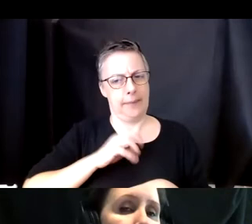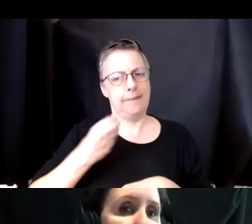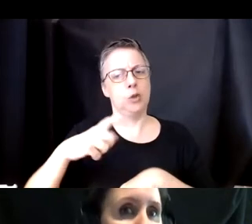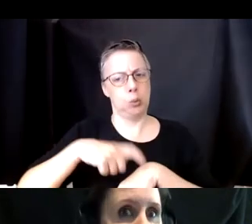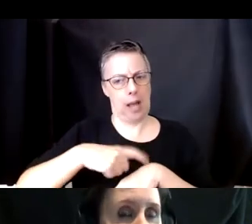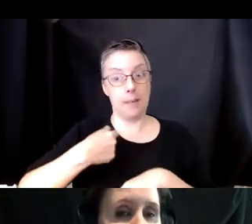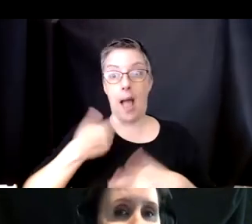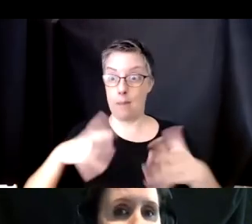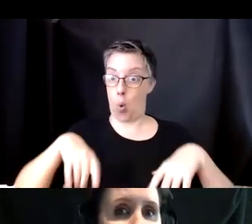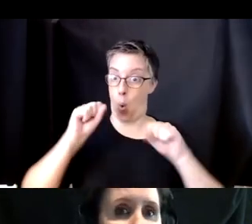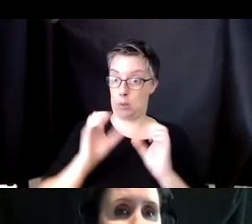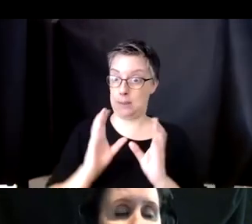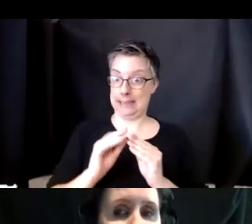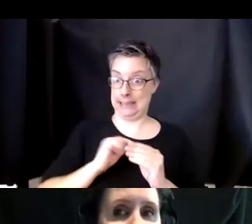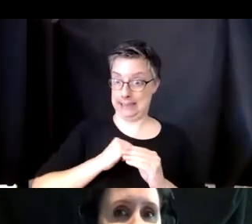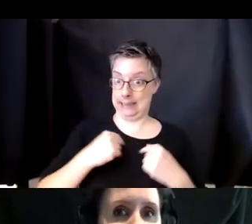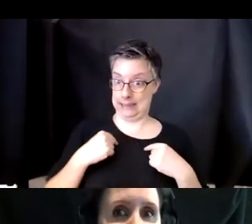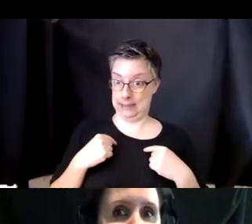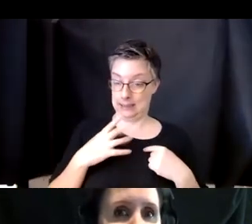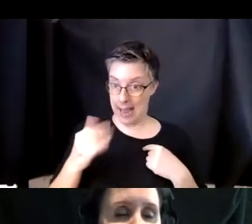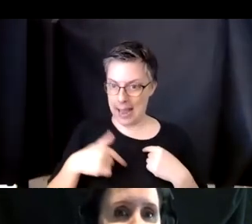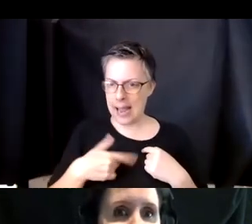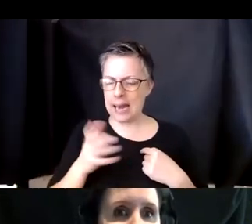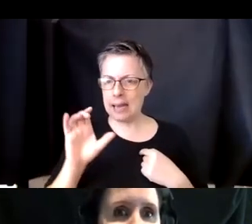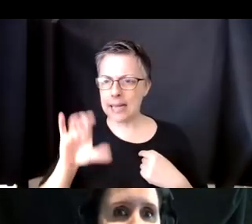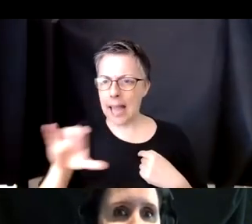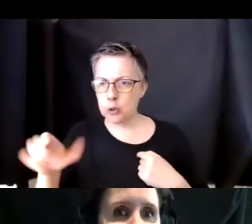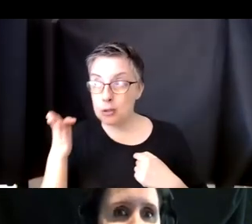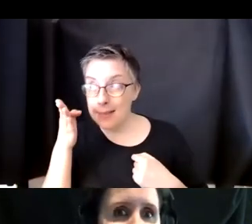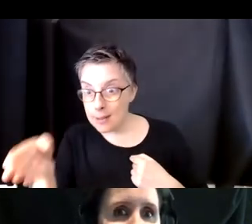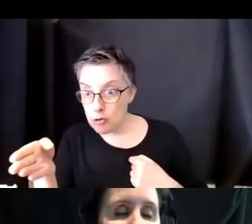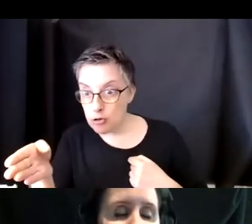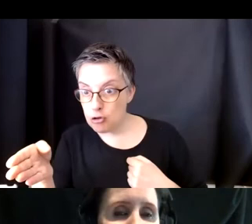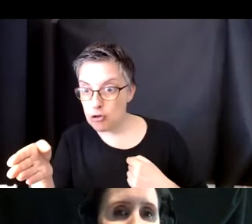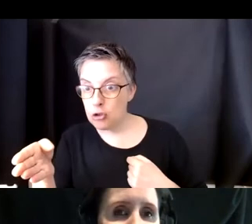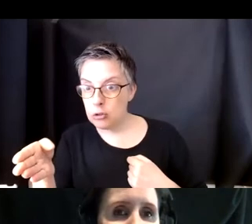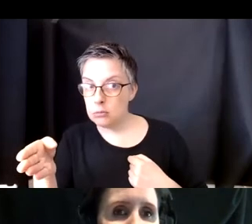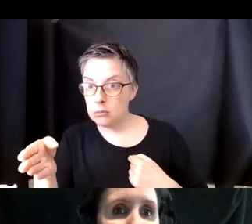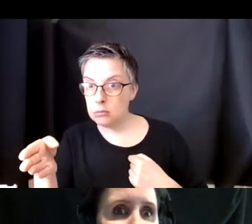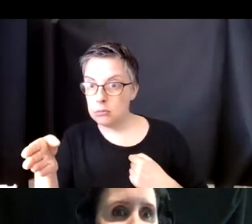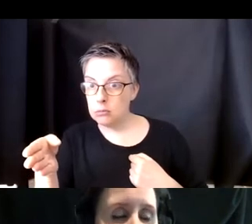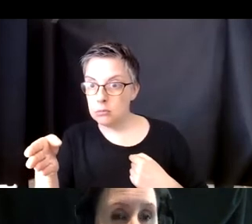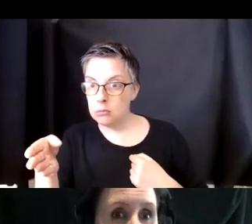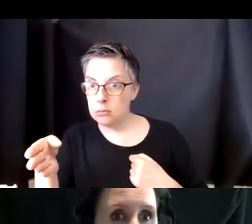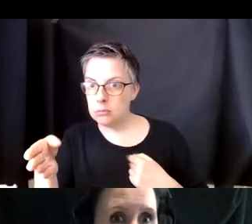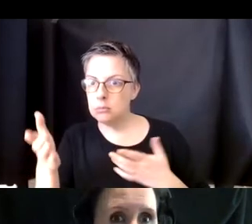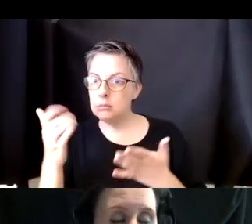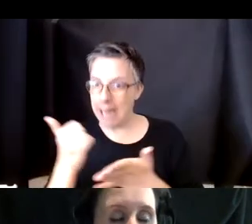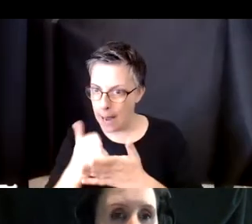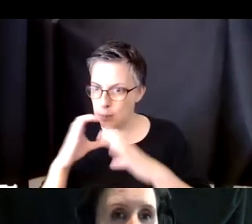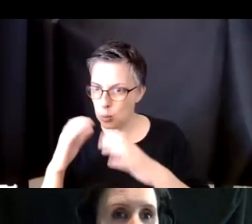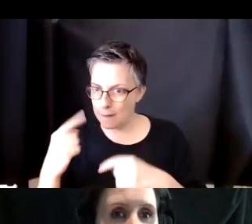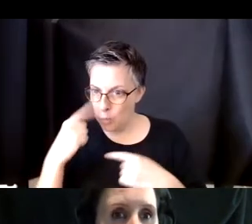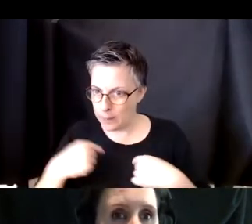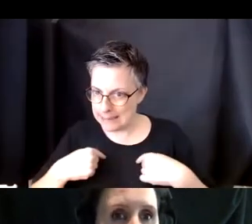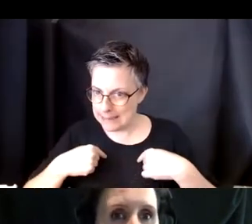the host of a meeting and the captioner was there to help communication access for me.